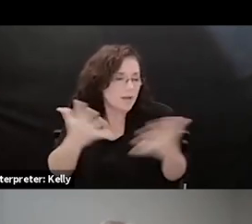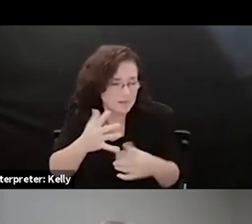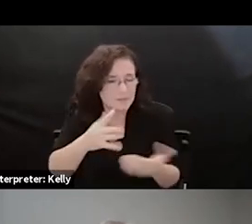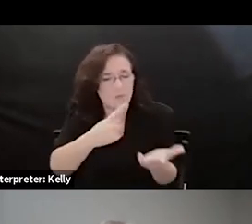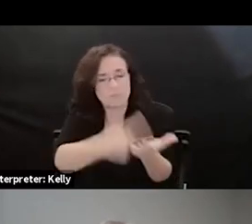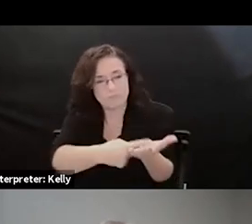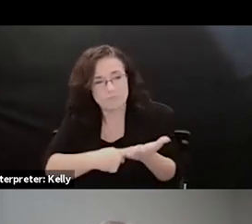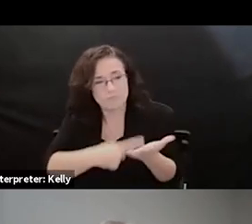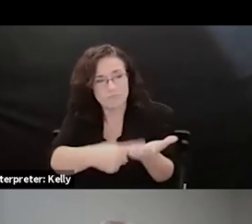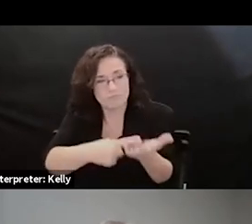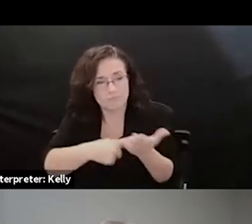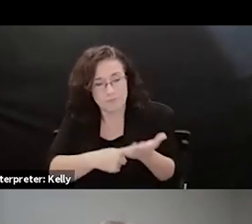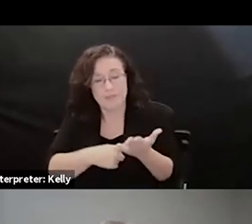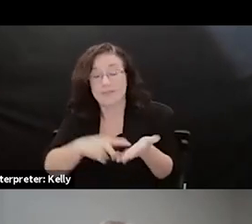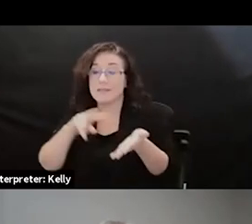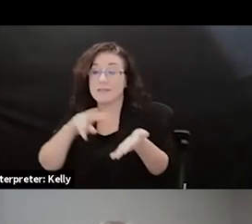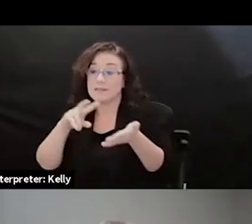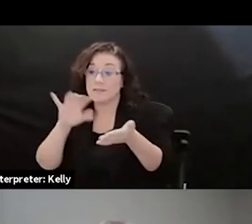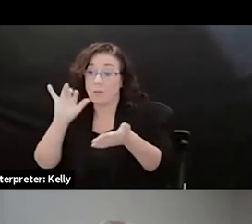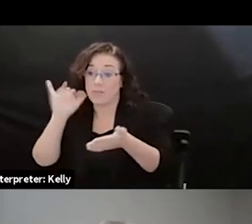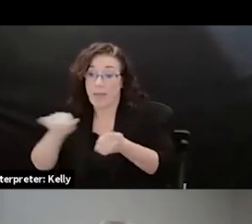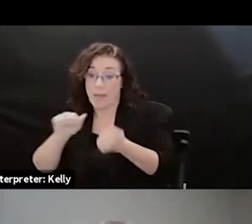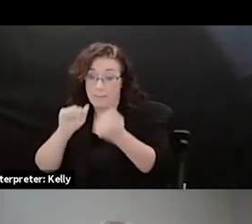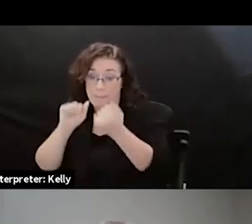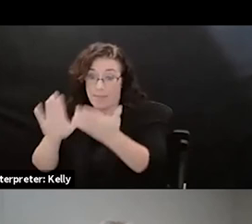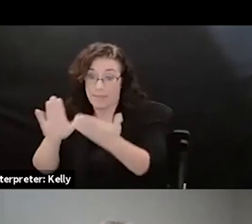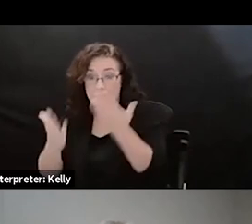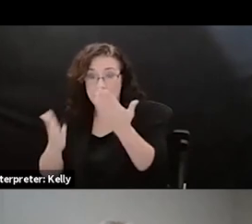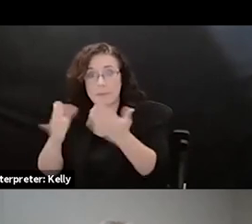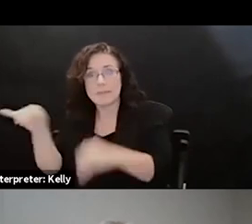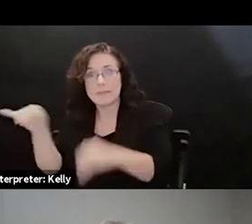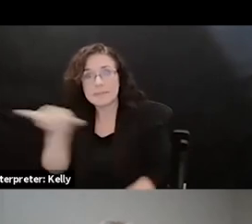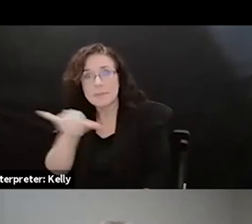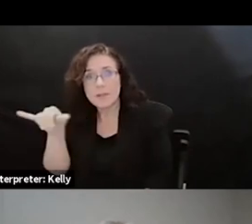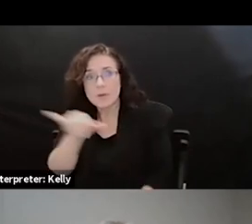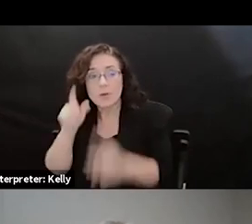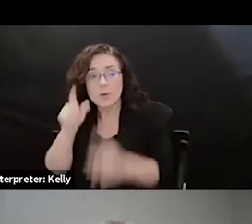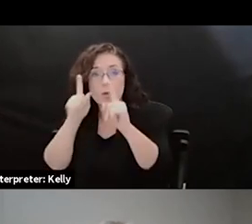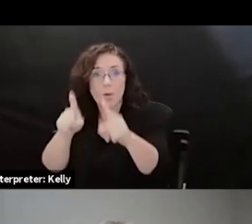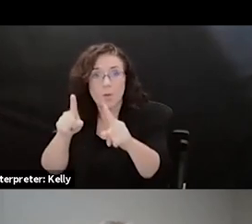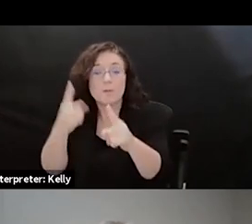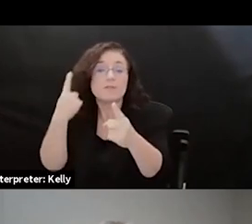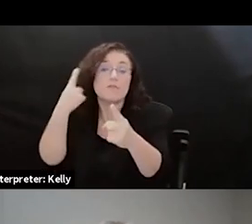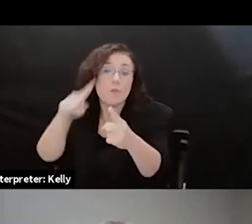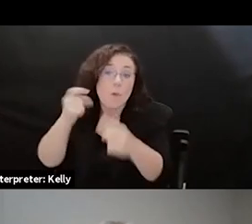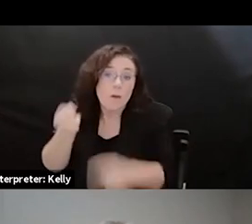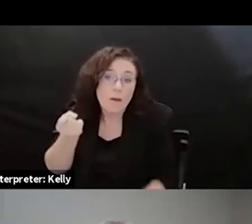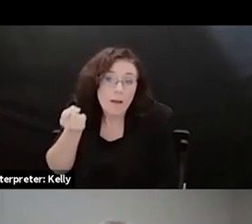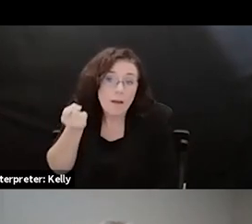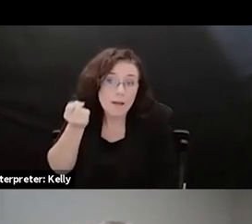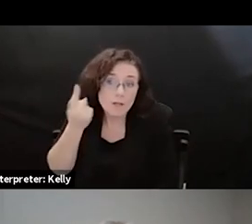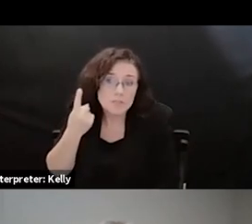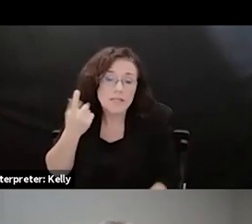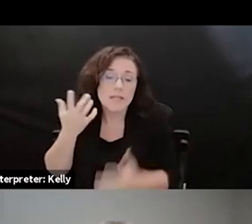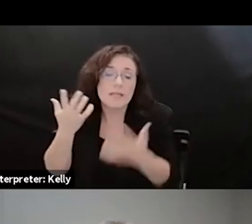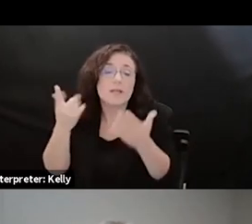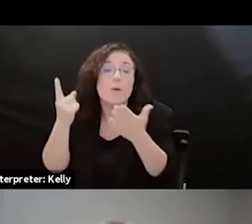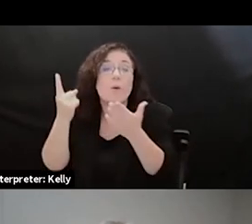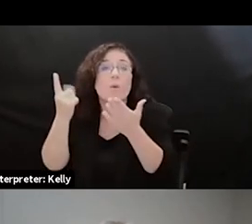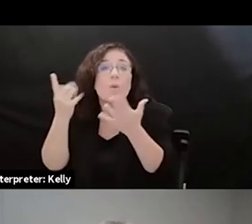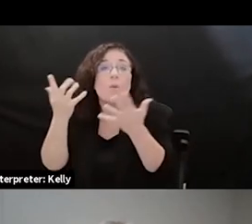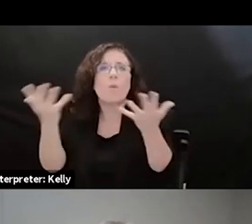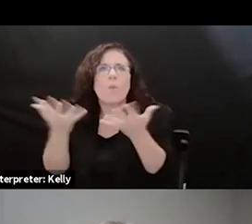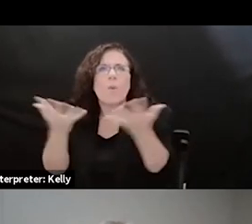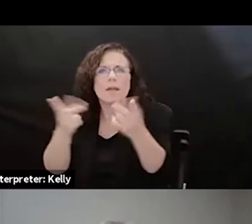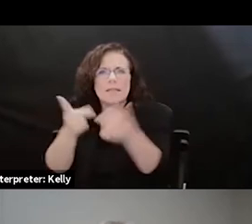similar um goals of of which is to obtain an understanding of what is the district doing what is the oversight look